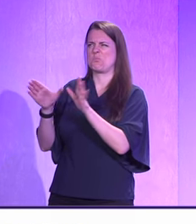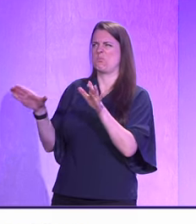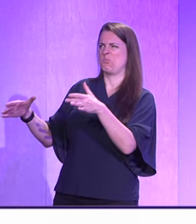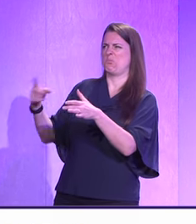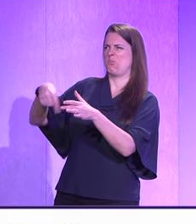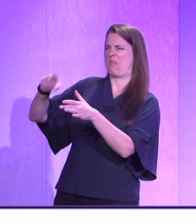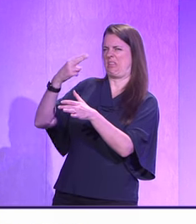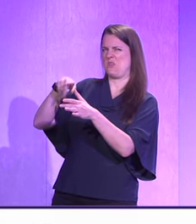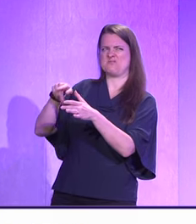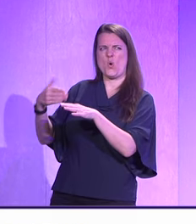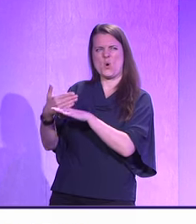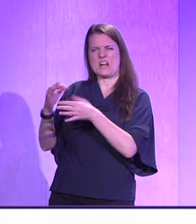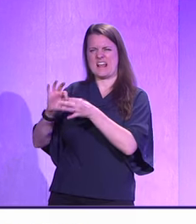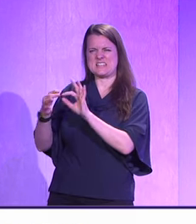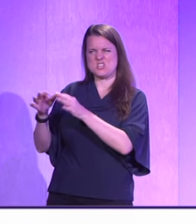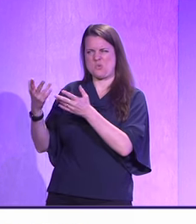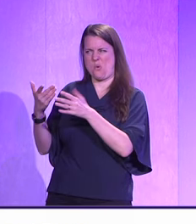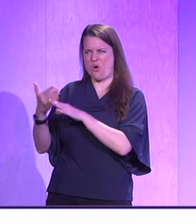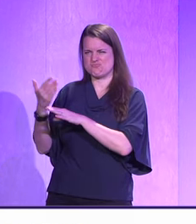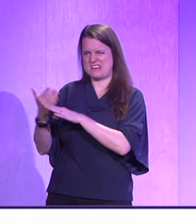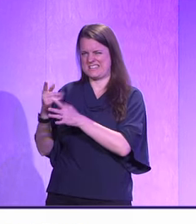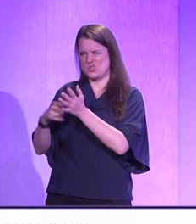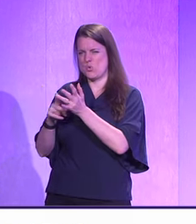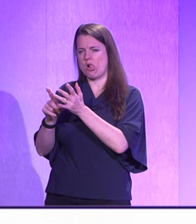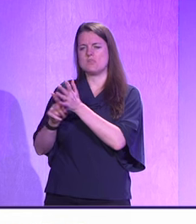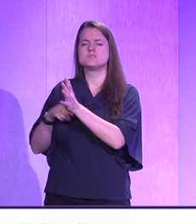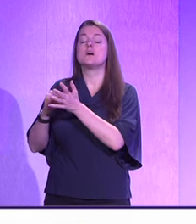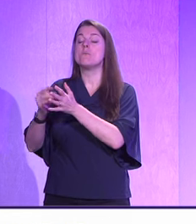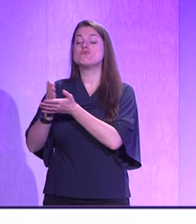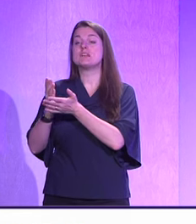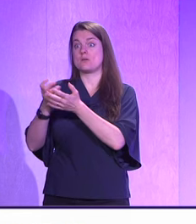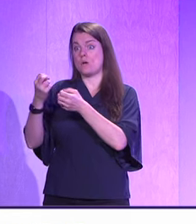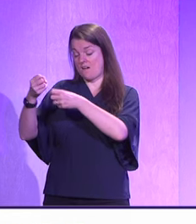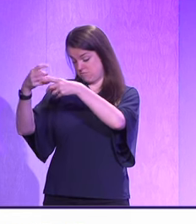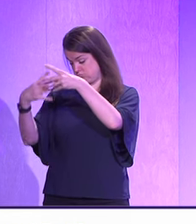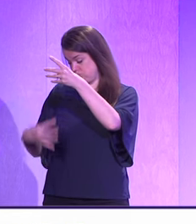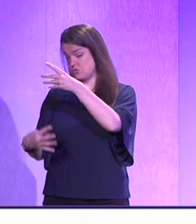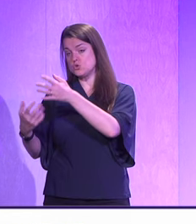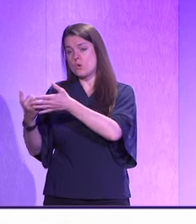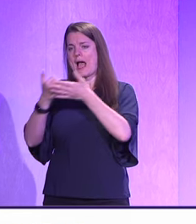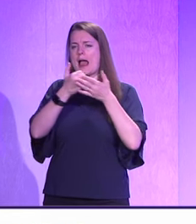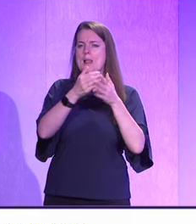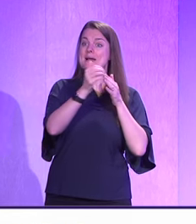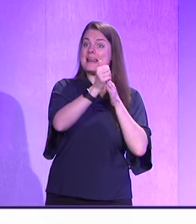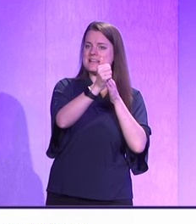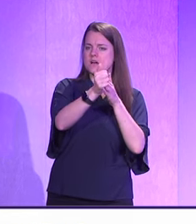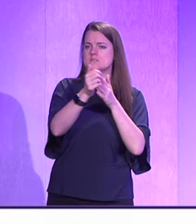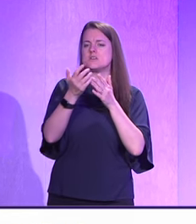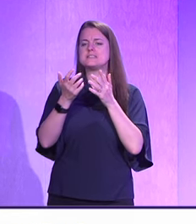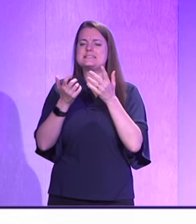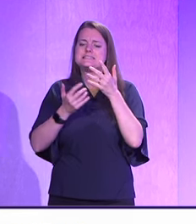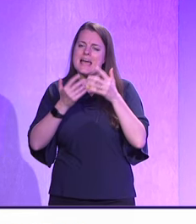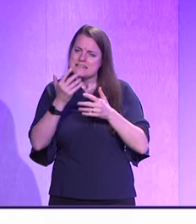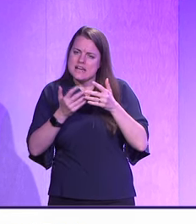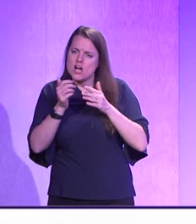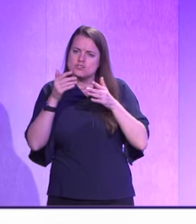system. I've no idea, but it's that kind of thing. It's actually able to like help leaders to find options, data-driven